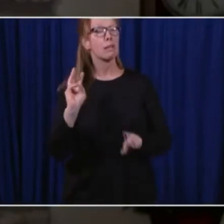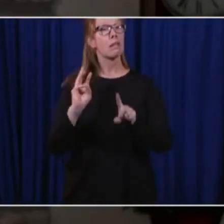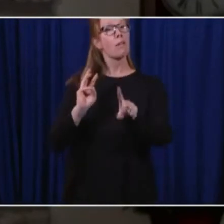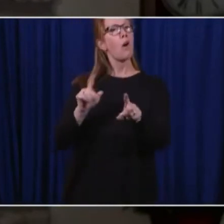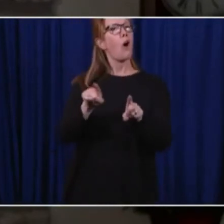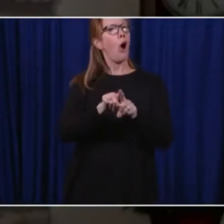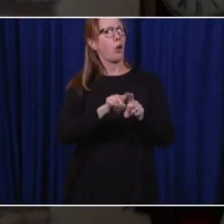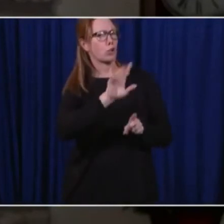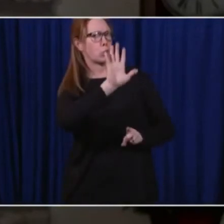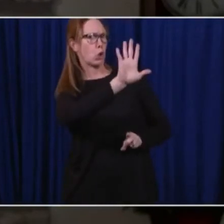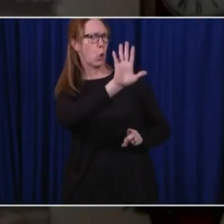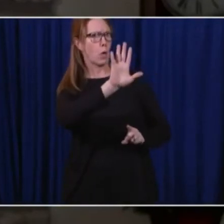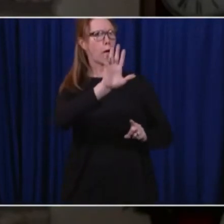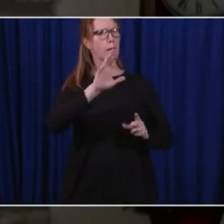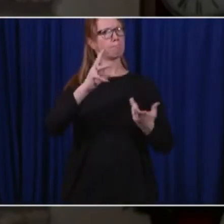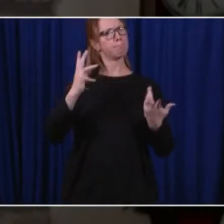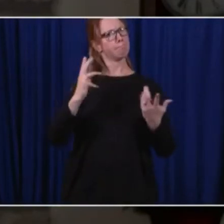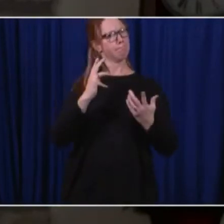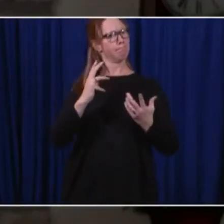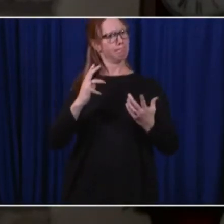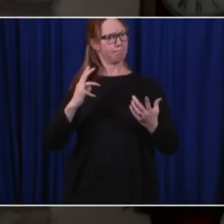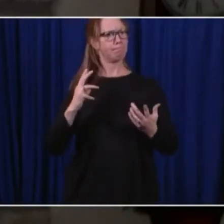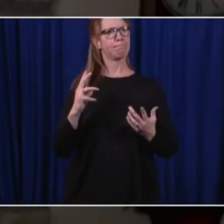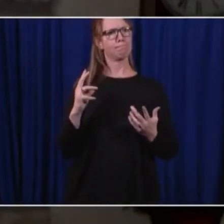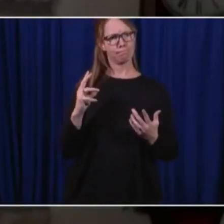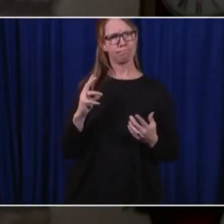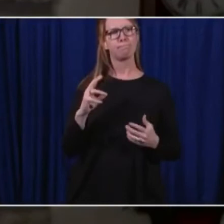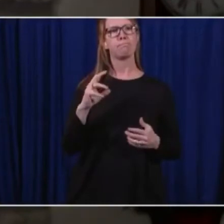on Representative Seitz' most recent proposal?